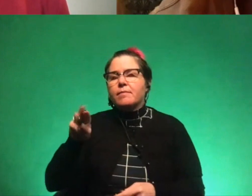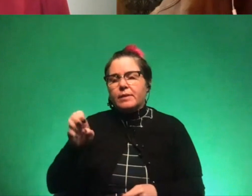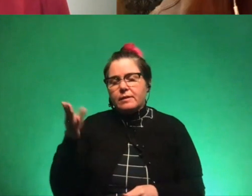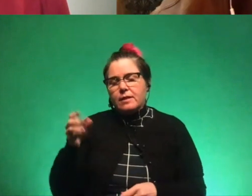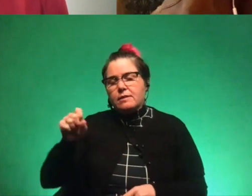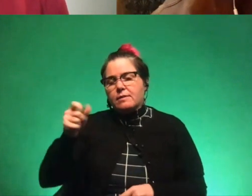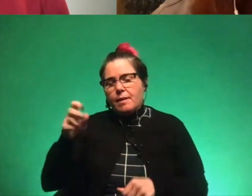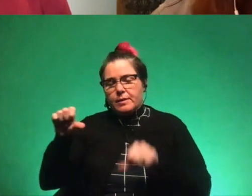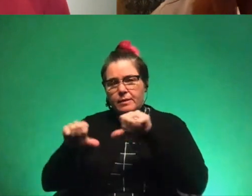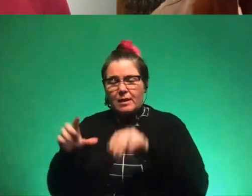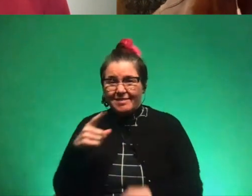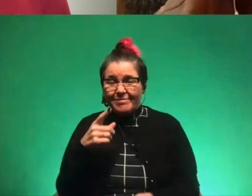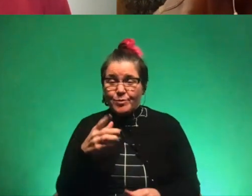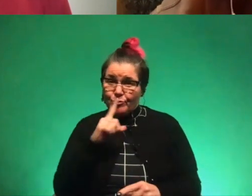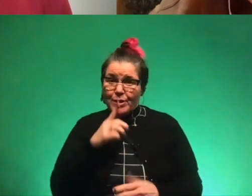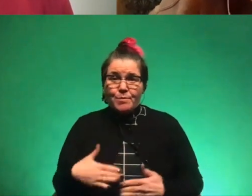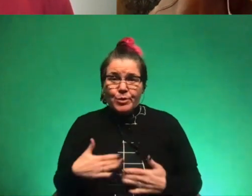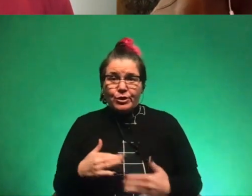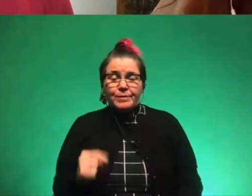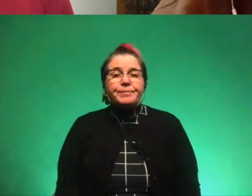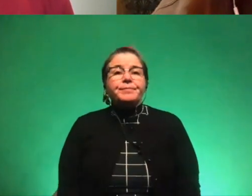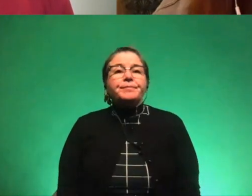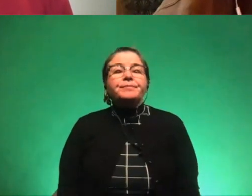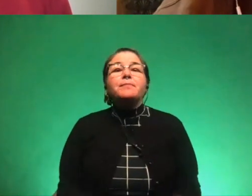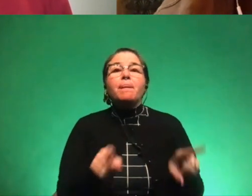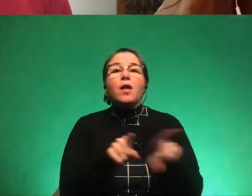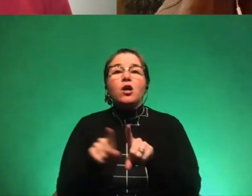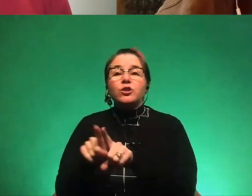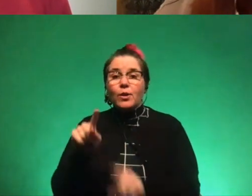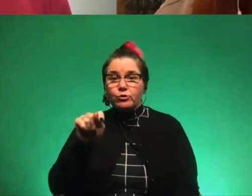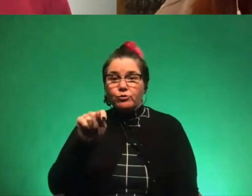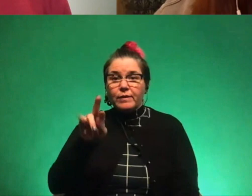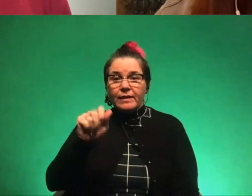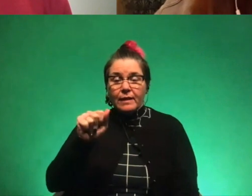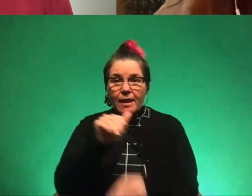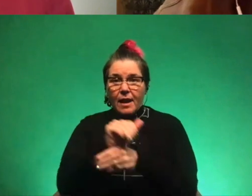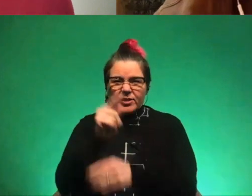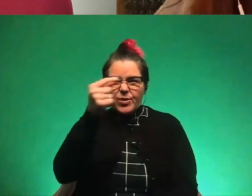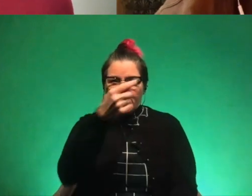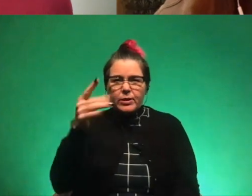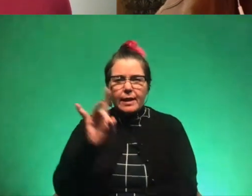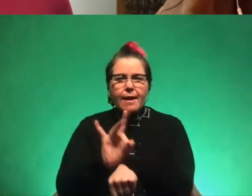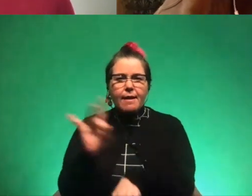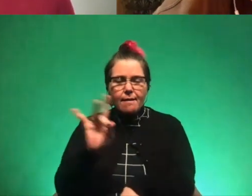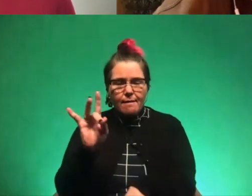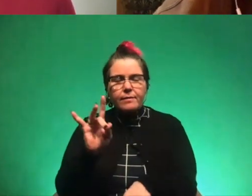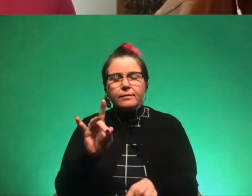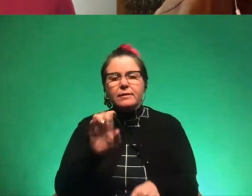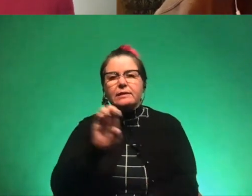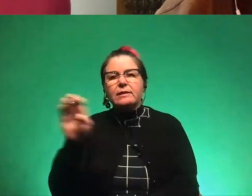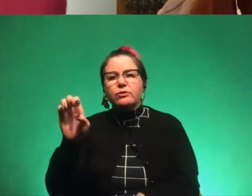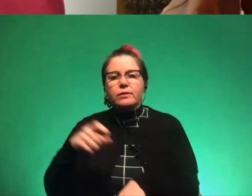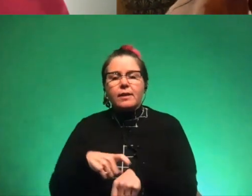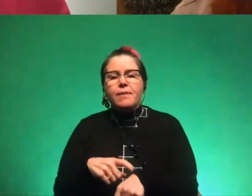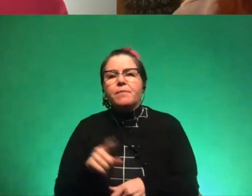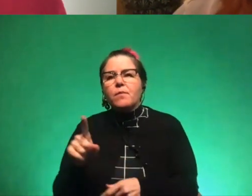paypal.me/skypeascientist, we would really appreciate it. We're also doing trivia nights every Thursday at 8 p.m. Eastern. There will be